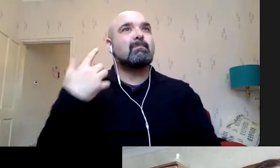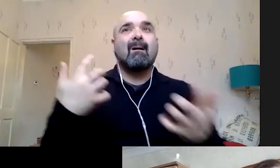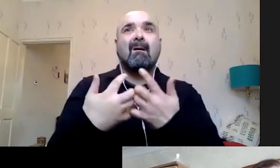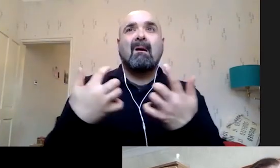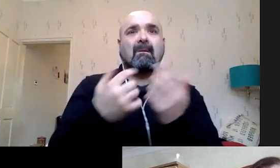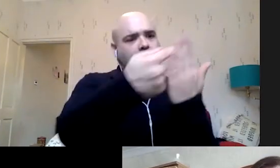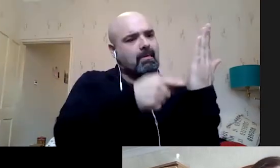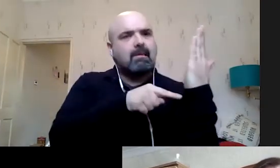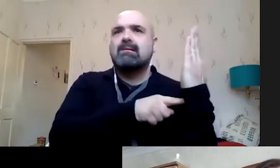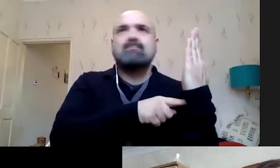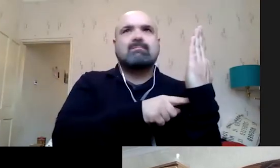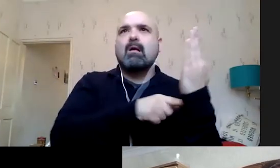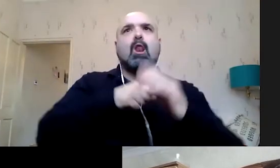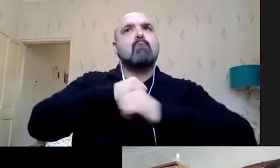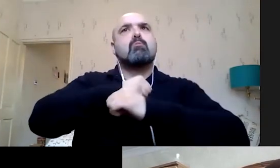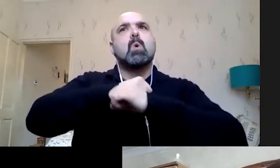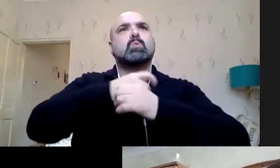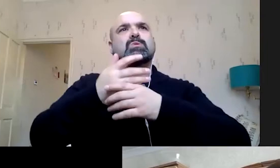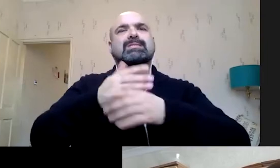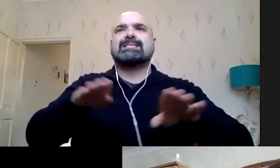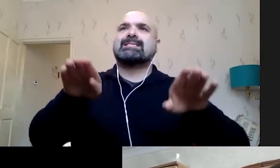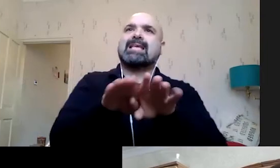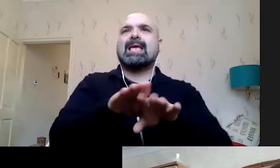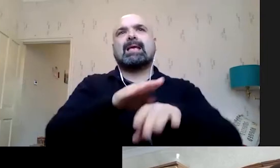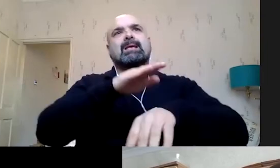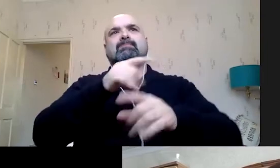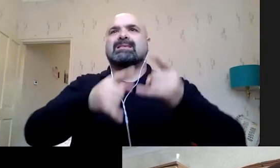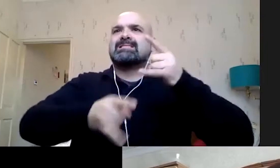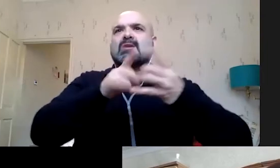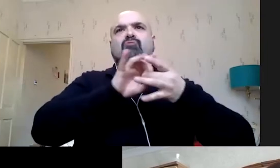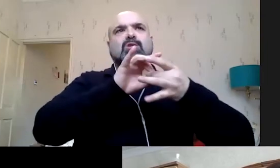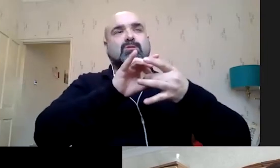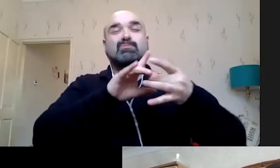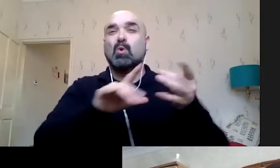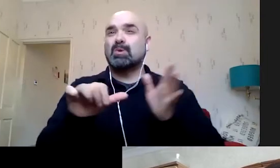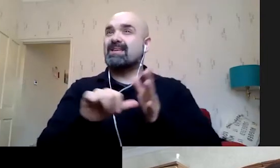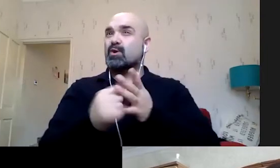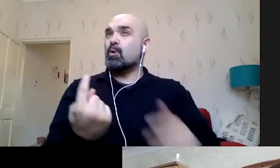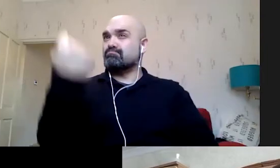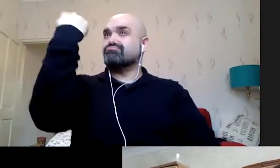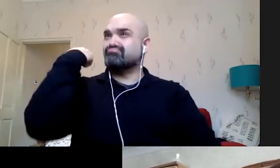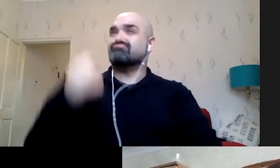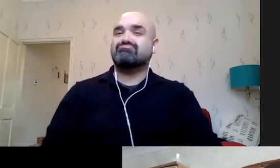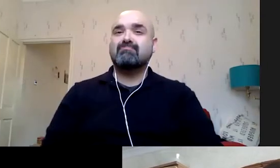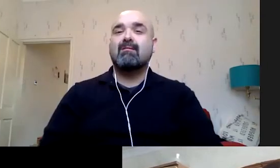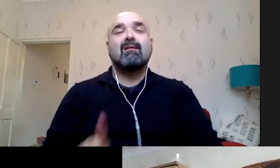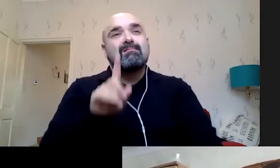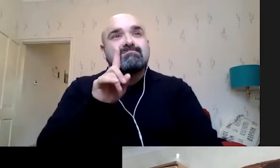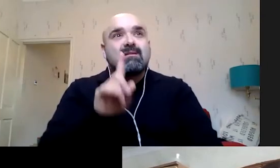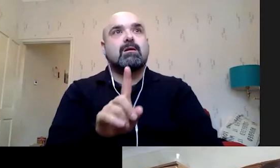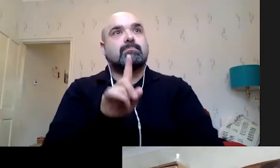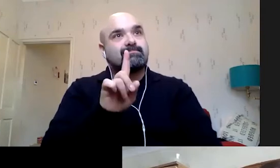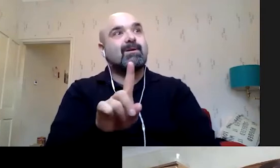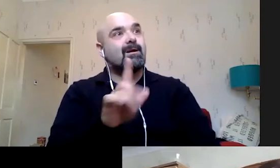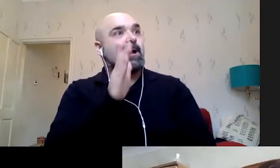legislation said, promoting same-sex relationships. So it was a tricky time. Having said that, of course, it